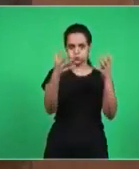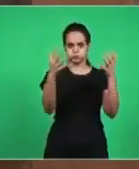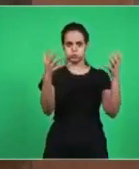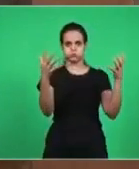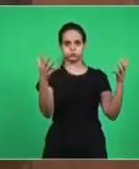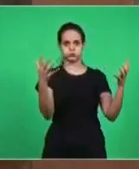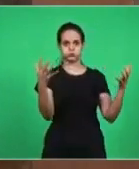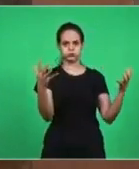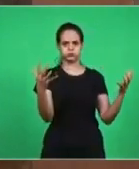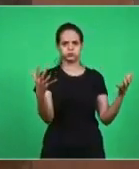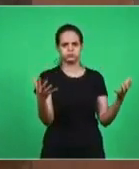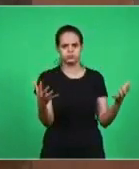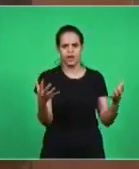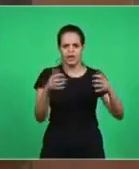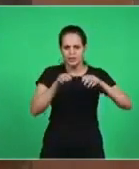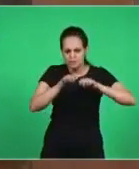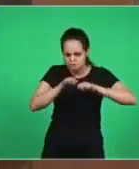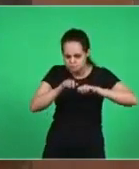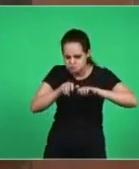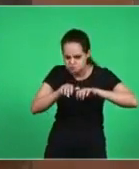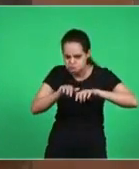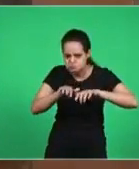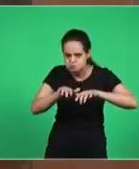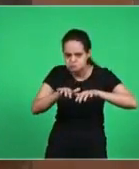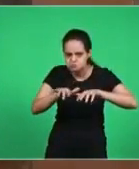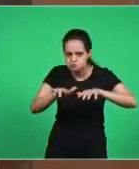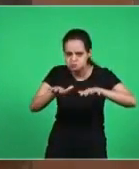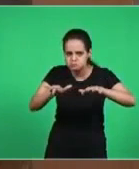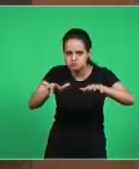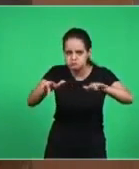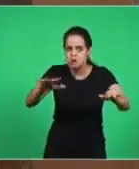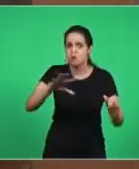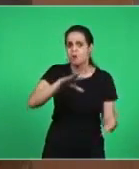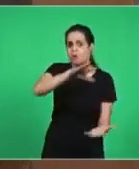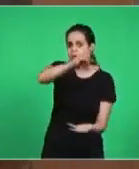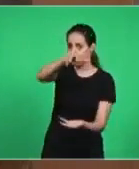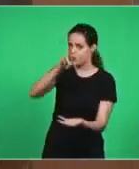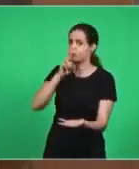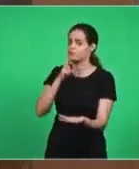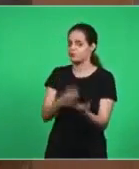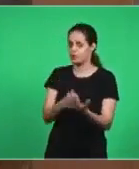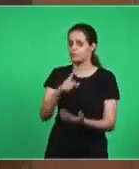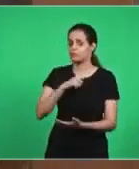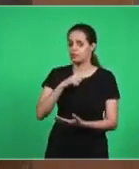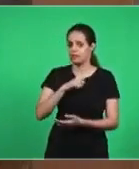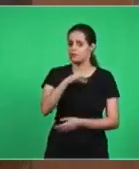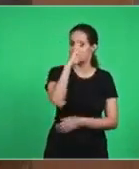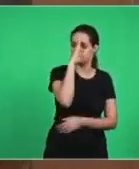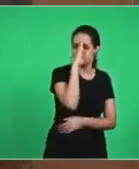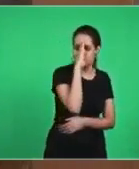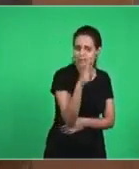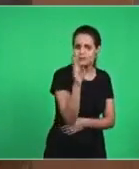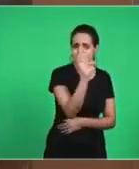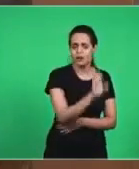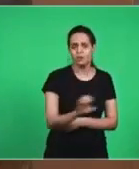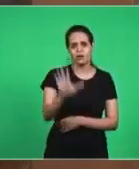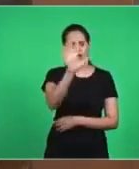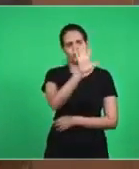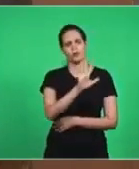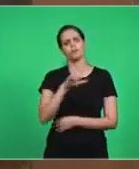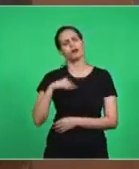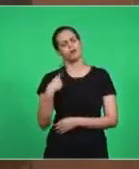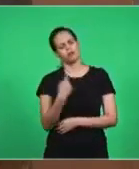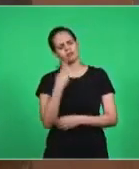accident. There was a nuclear power plant that exploded and caused a bunch of problems to the region